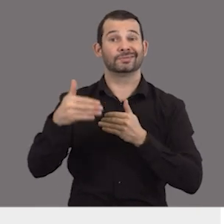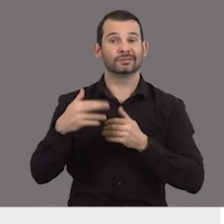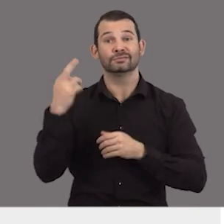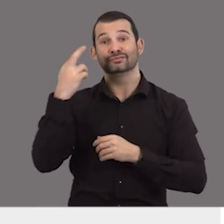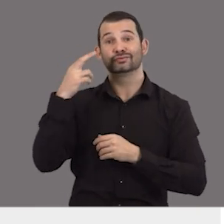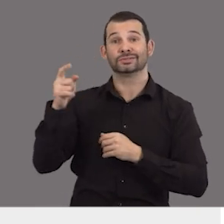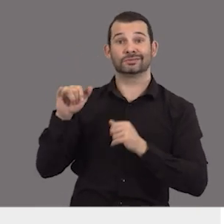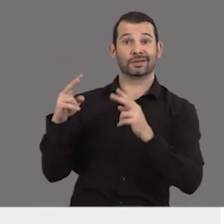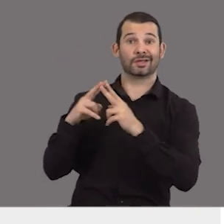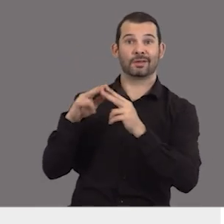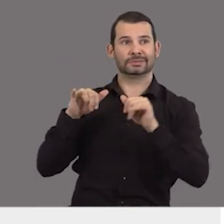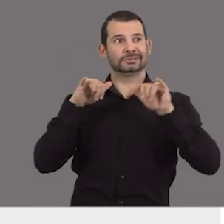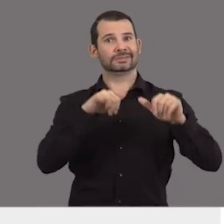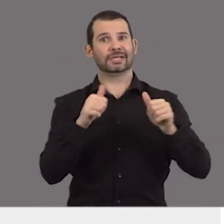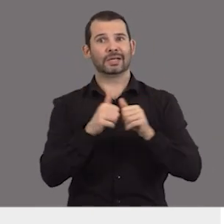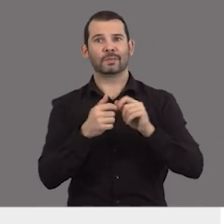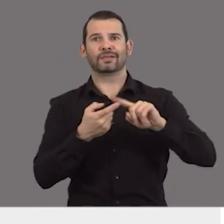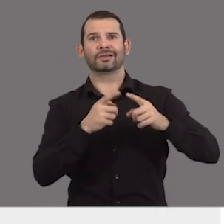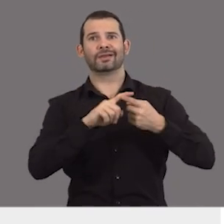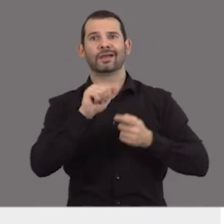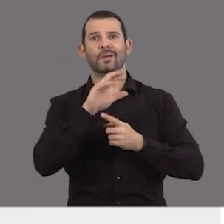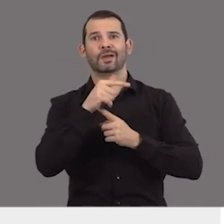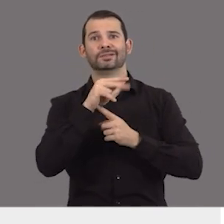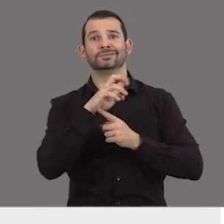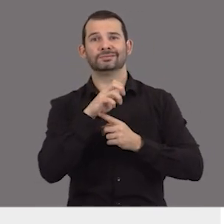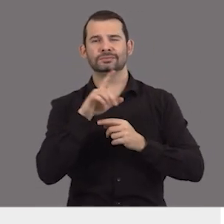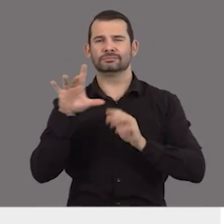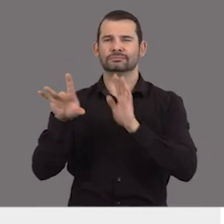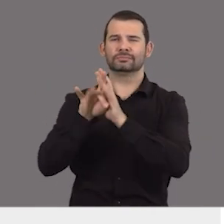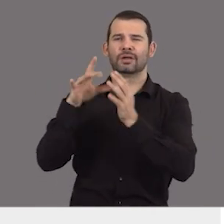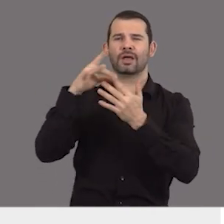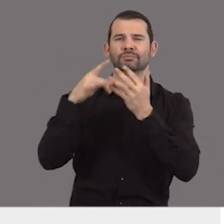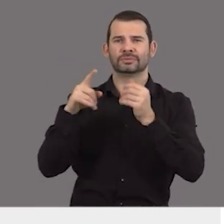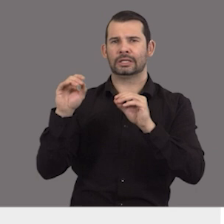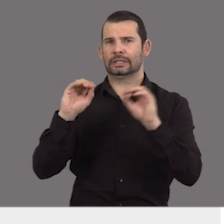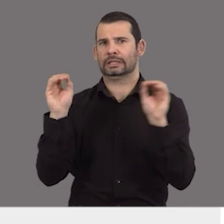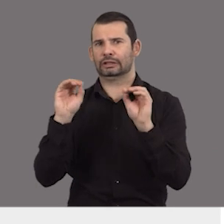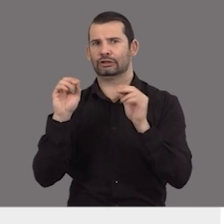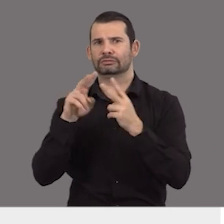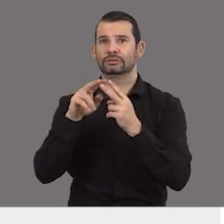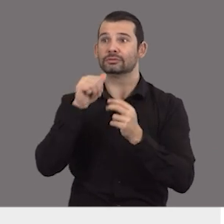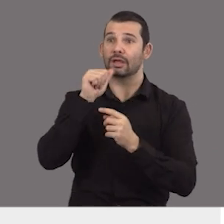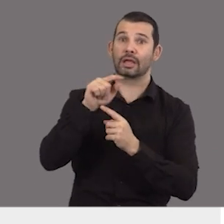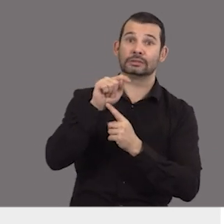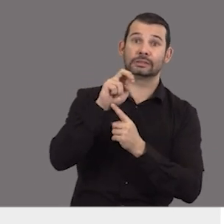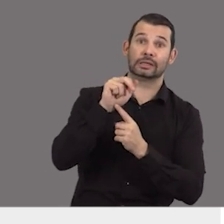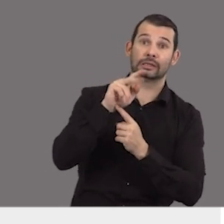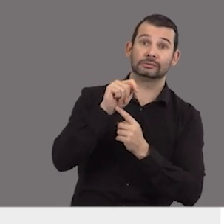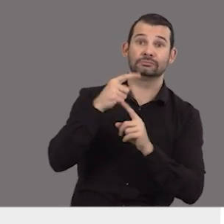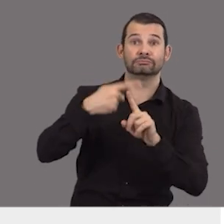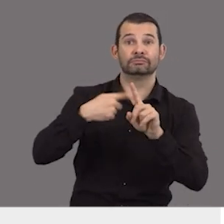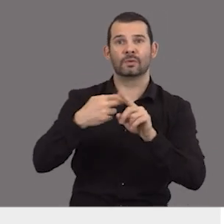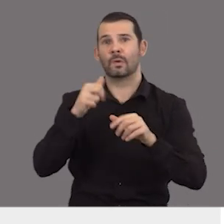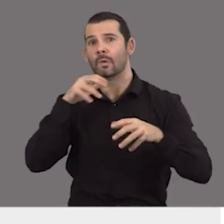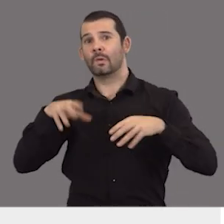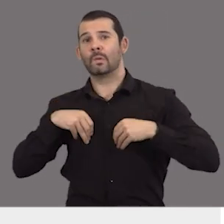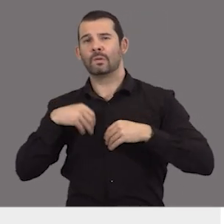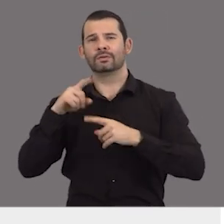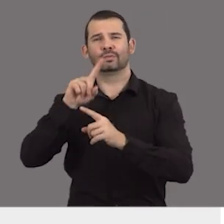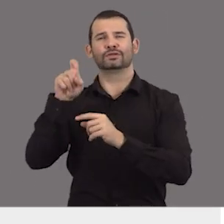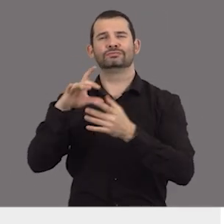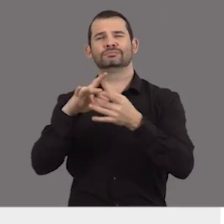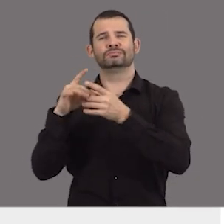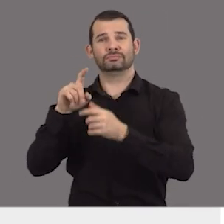Next, since the couple was staying with an acquaintance, select the option neither tenant nor owner for the